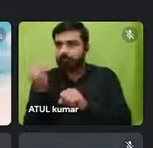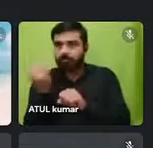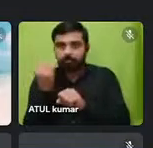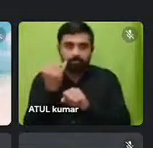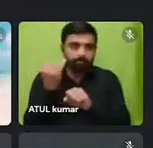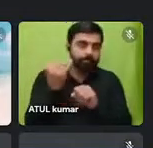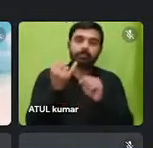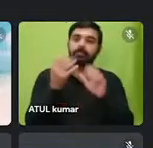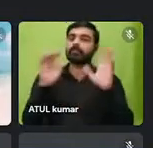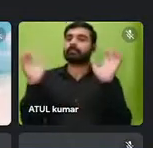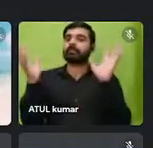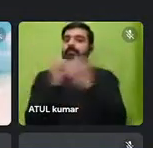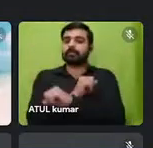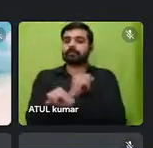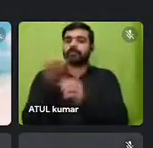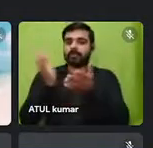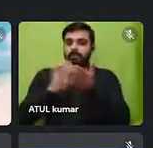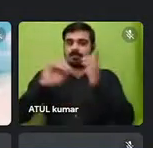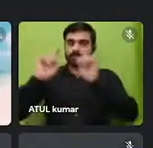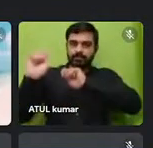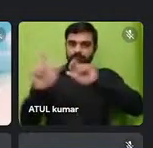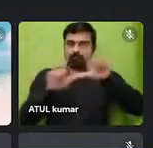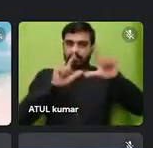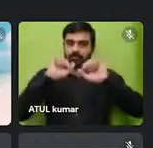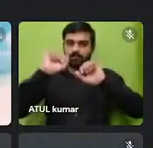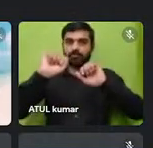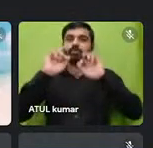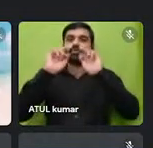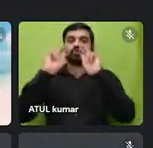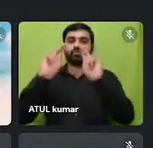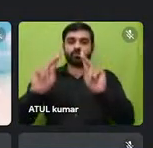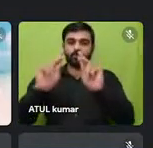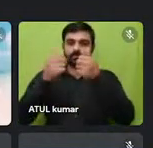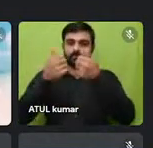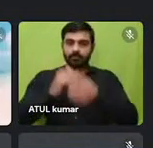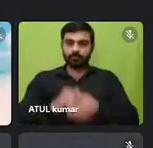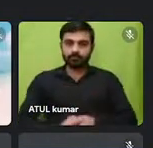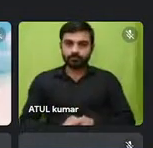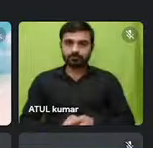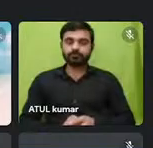something. You're sharing your screen. Okay.